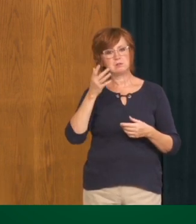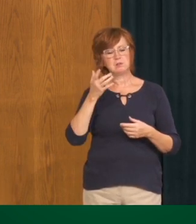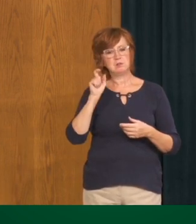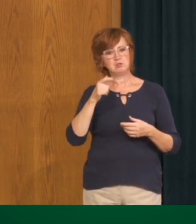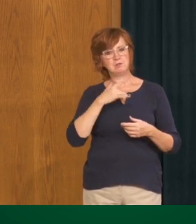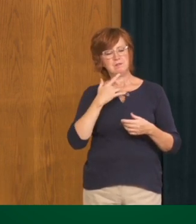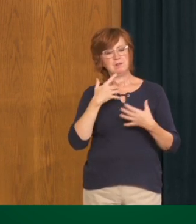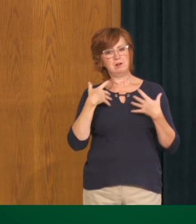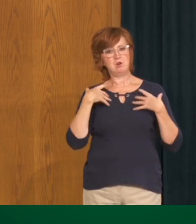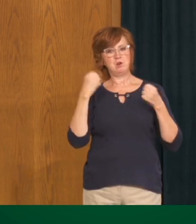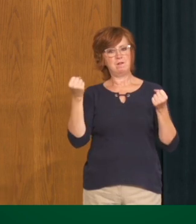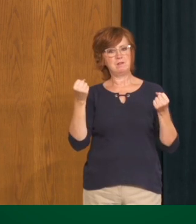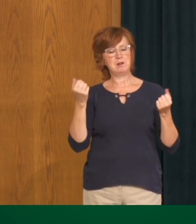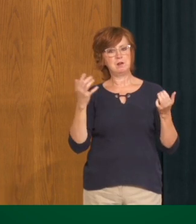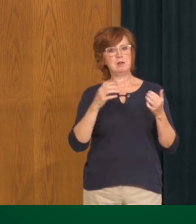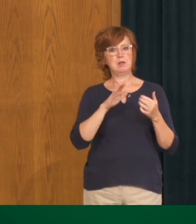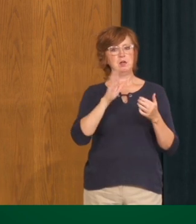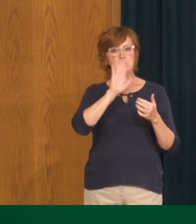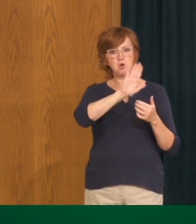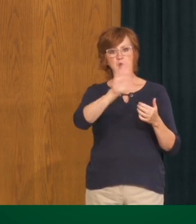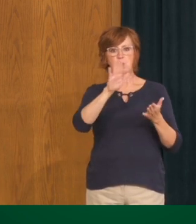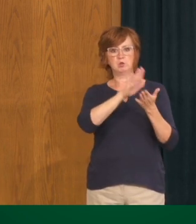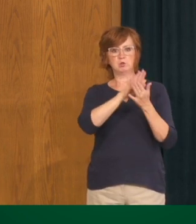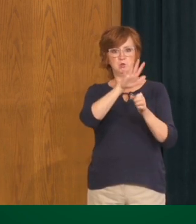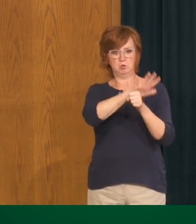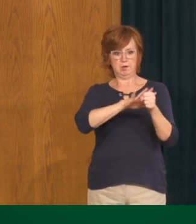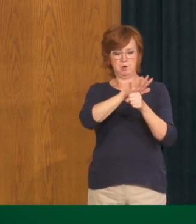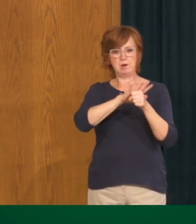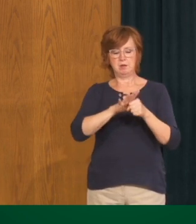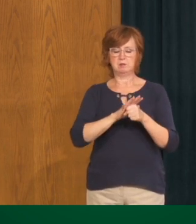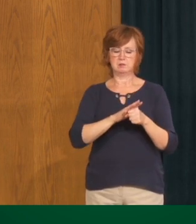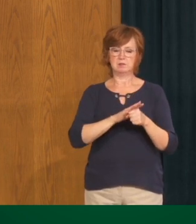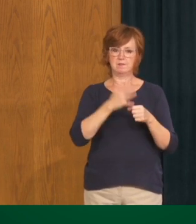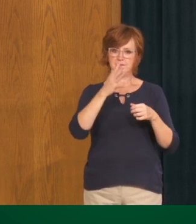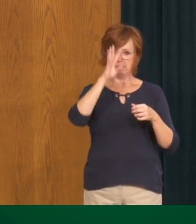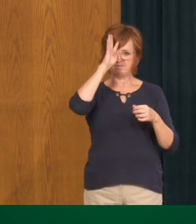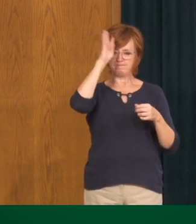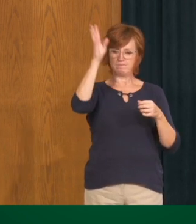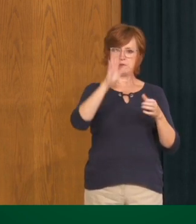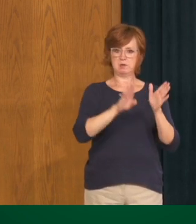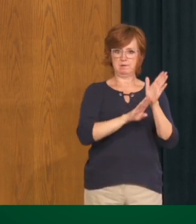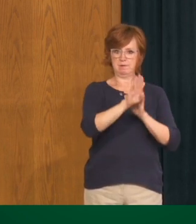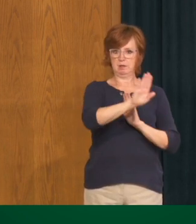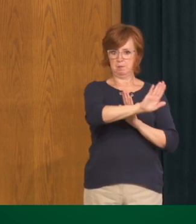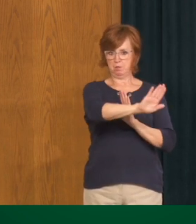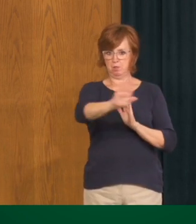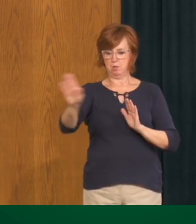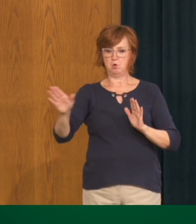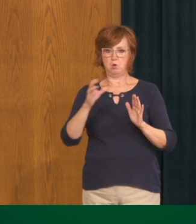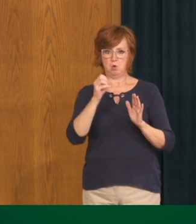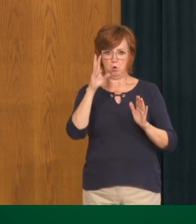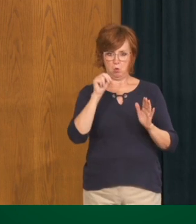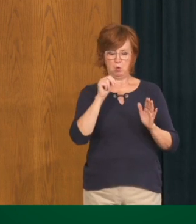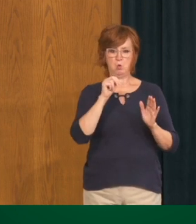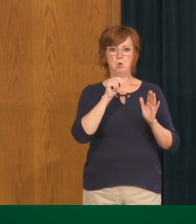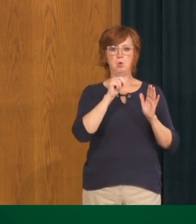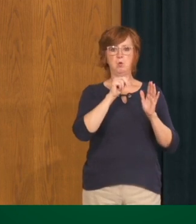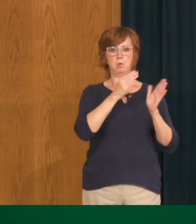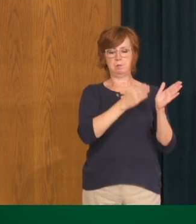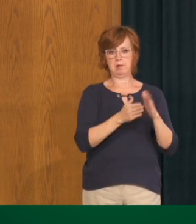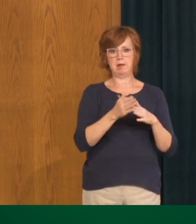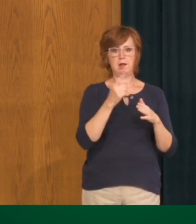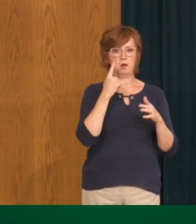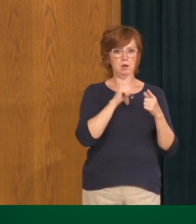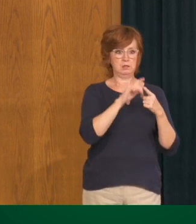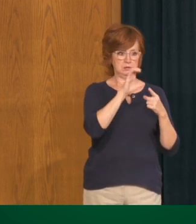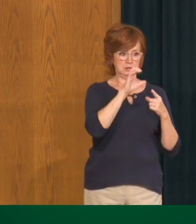in the local plans that have been developed by those school divisions, because they've all been done not only in consultation with public health and with the chief medical health